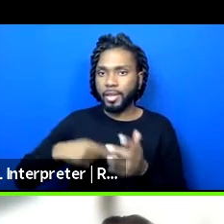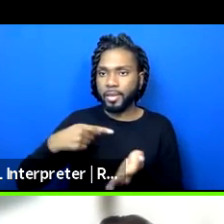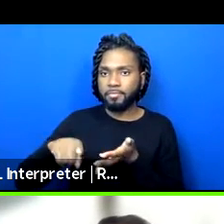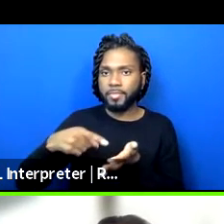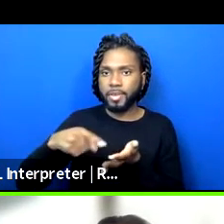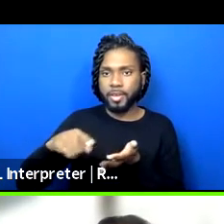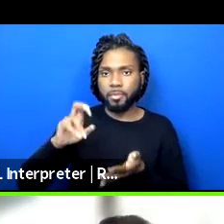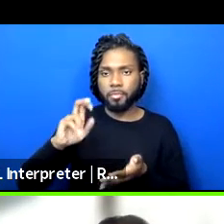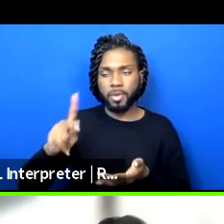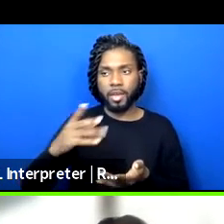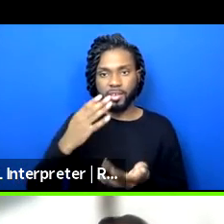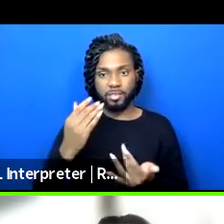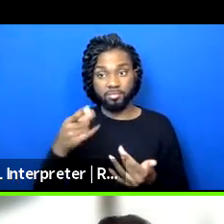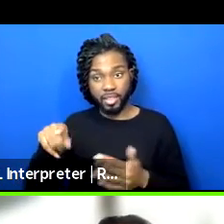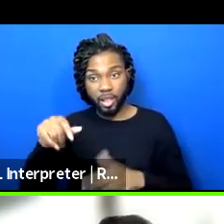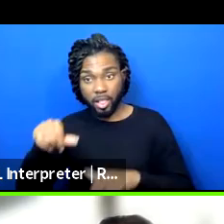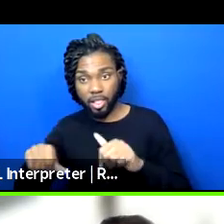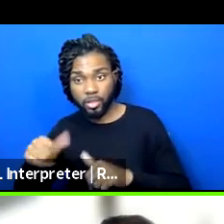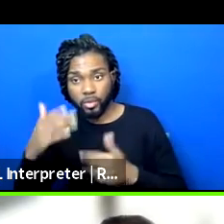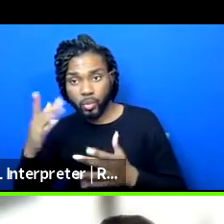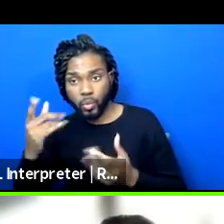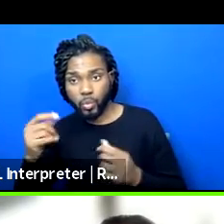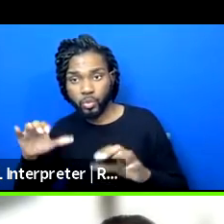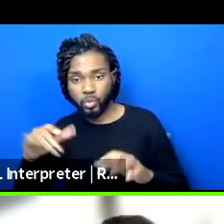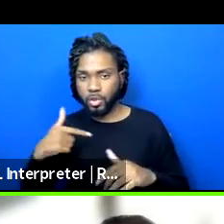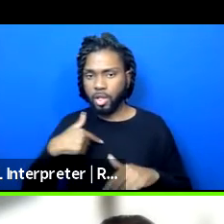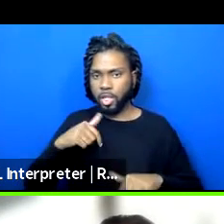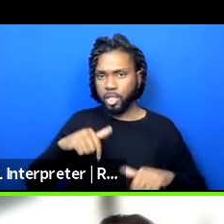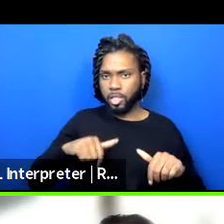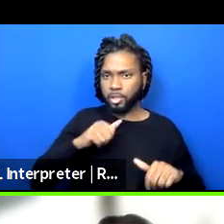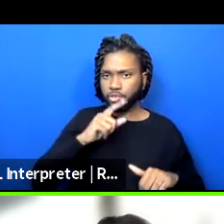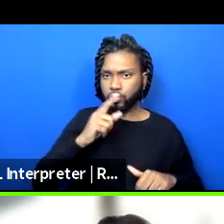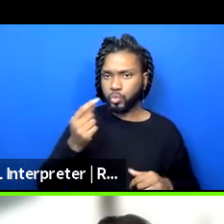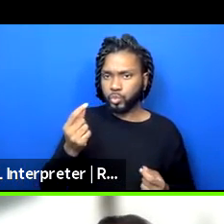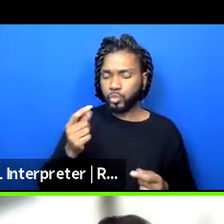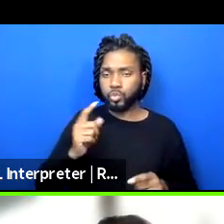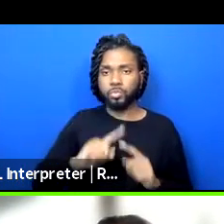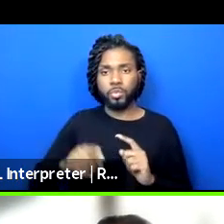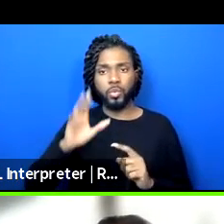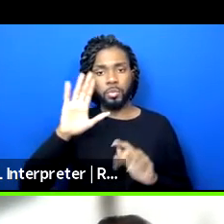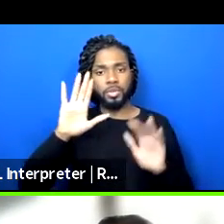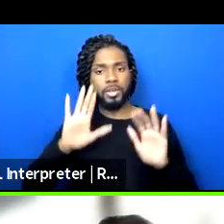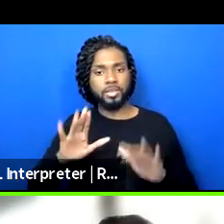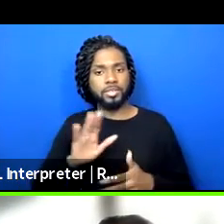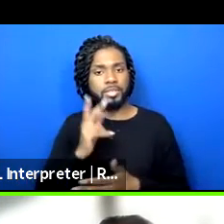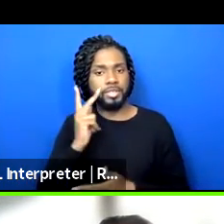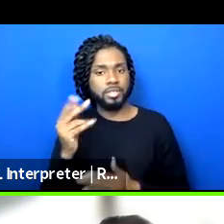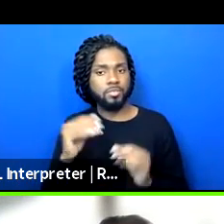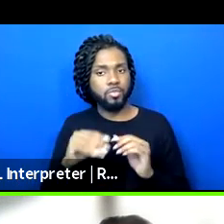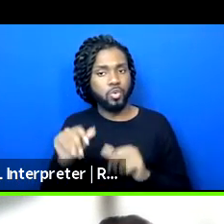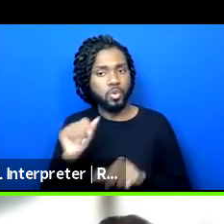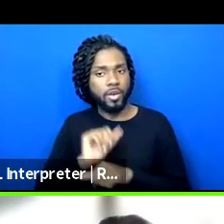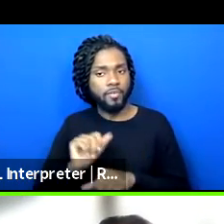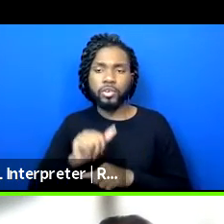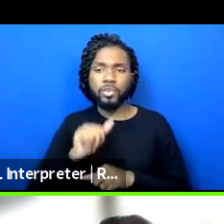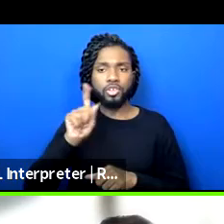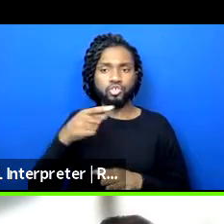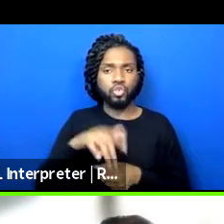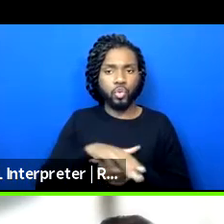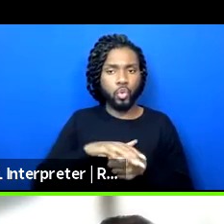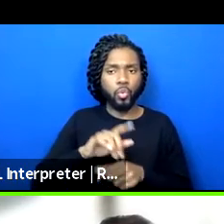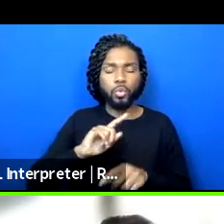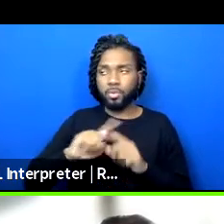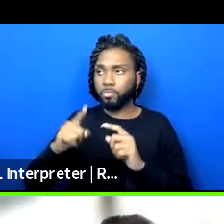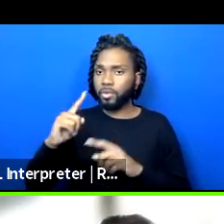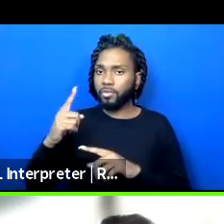not sure what to do. I'm not sure what to do. So it'd be really great to see more efforts, not even locally, really on the national level,